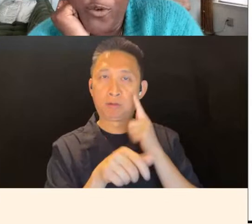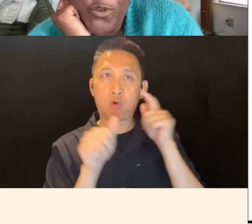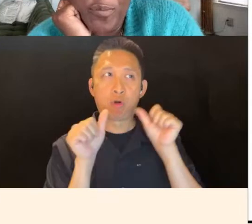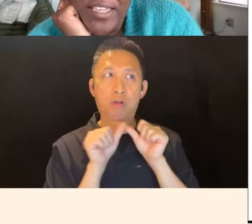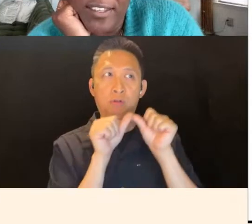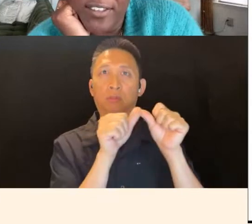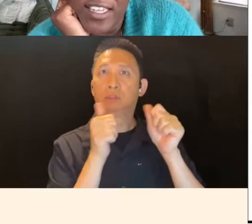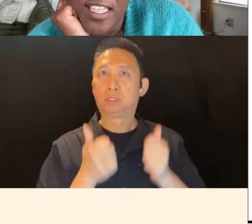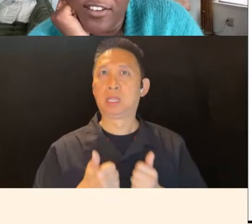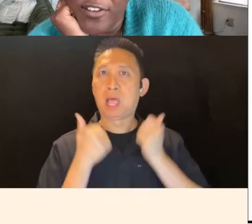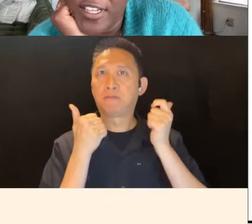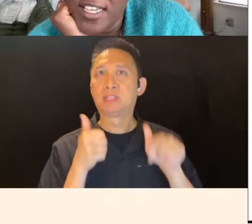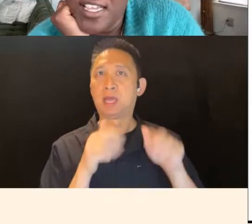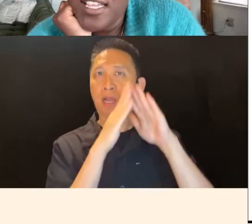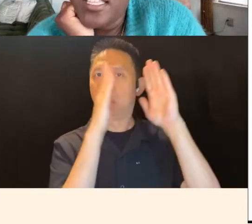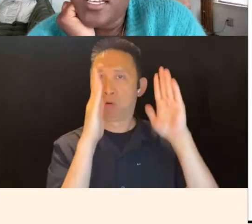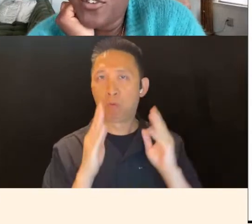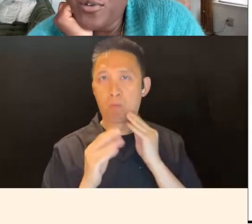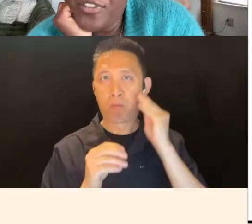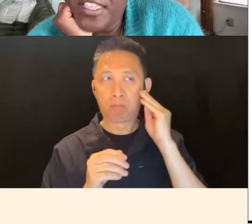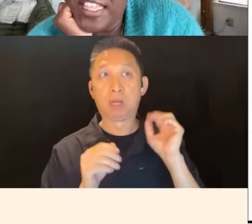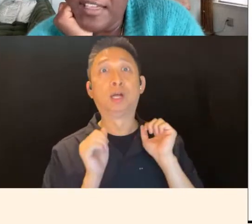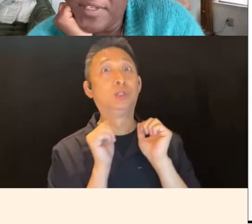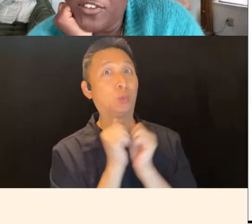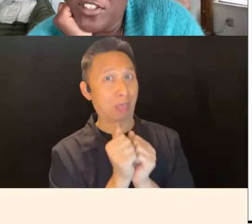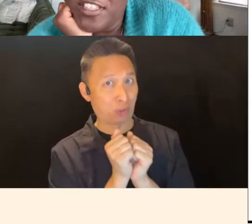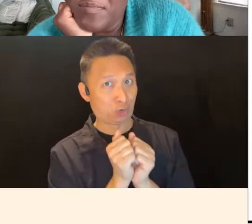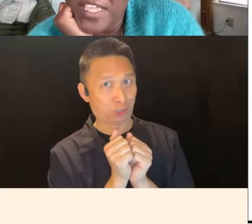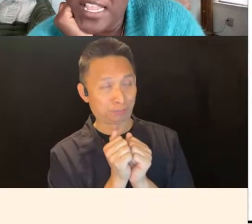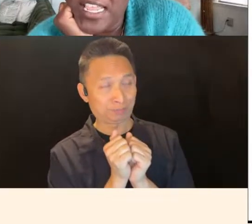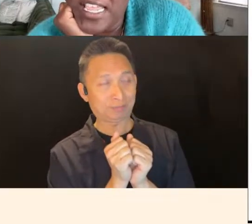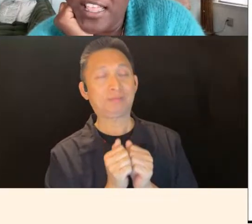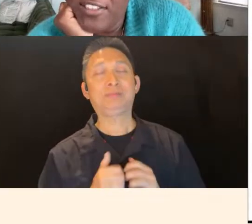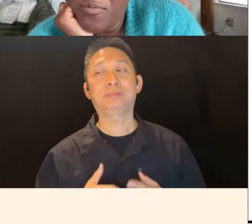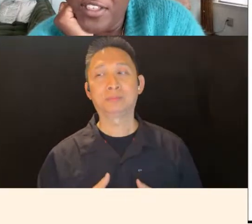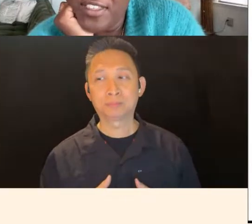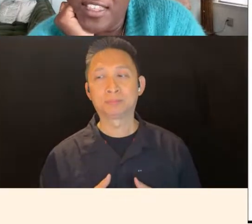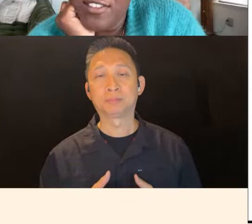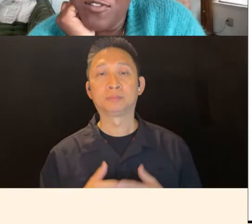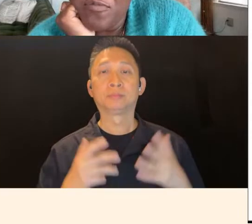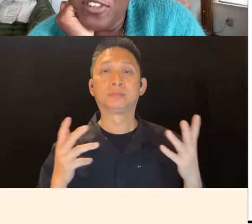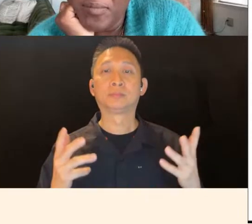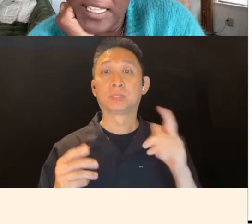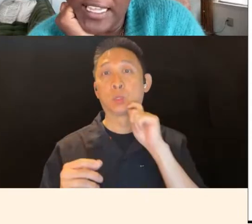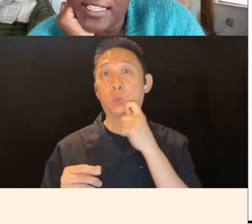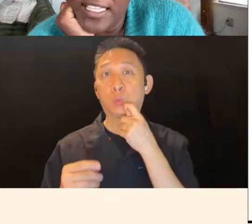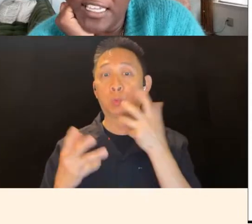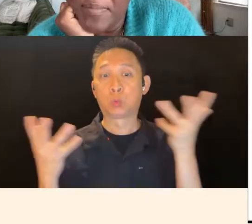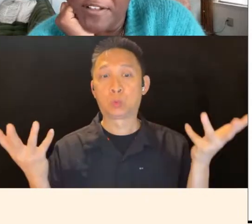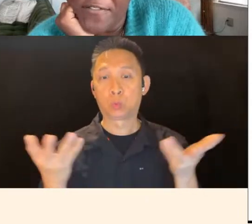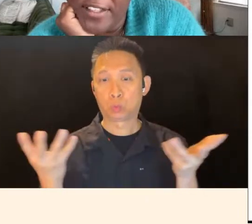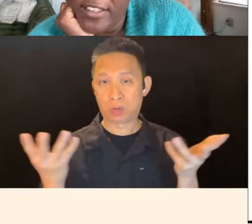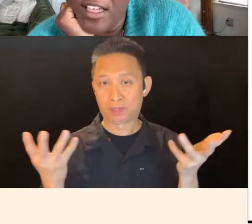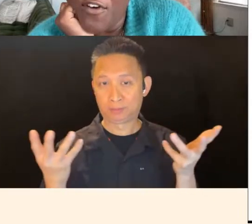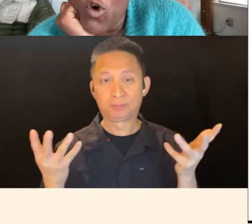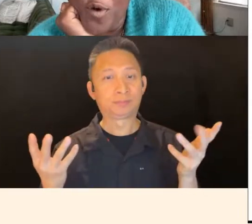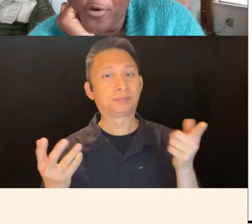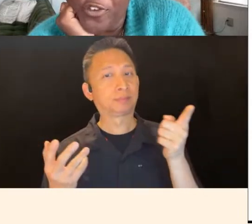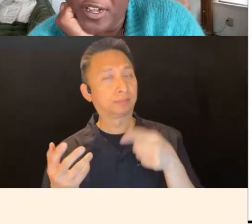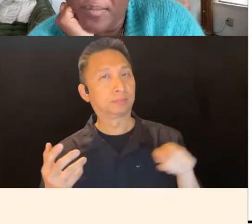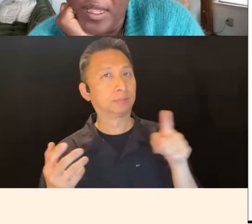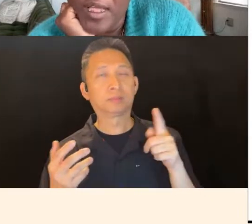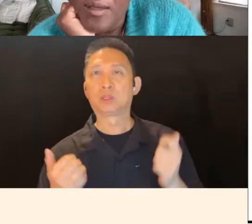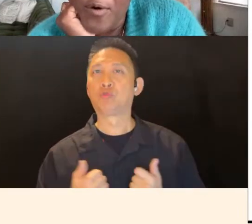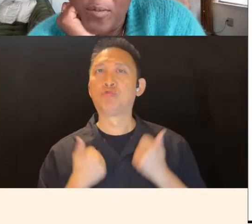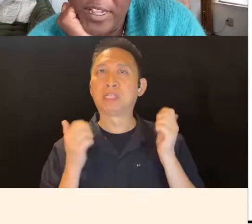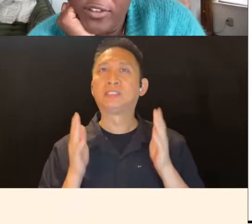and commercial spaces together. The cool thing that I mentioned in the beginning is the residents simulate the benefits of home